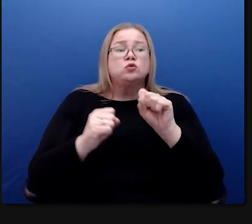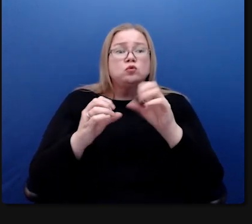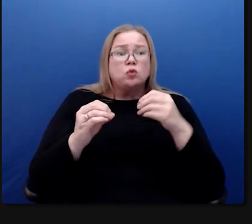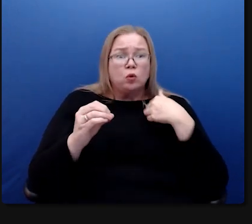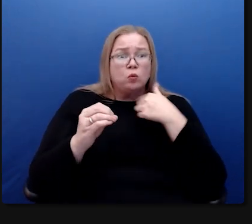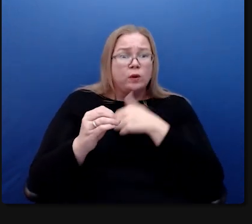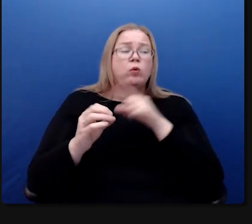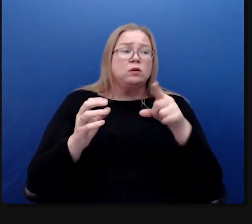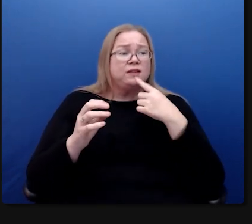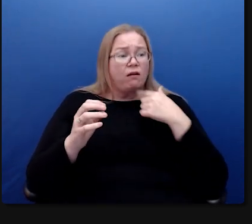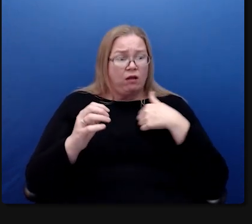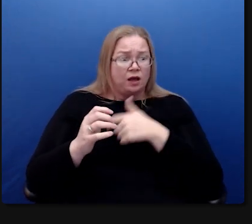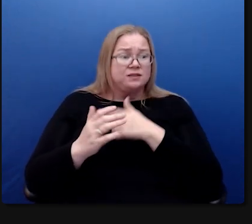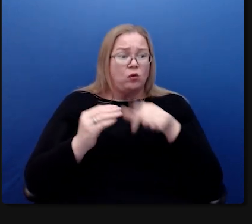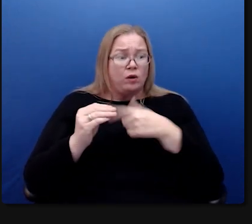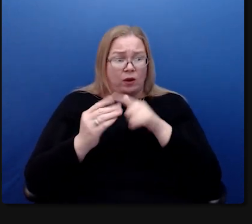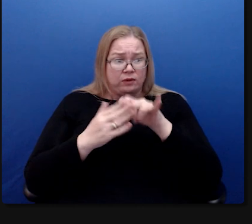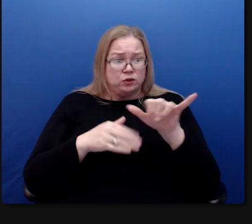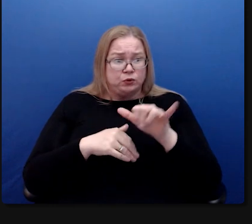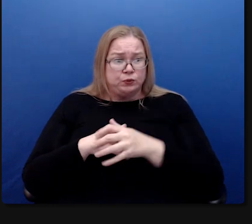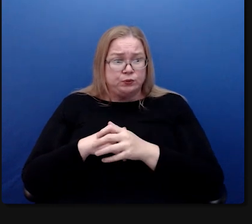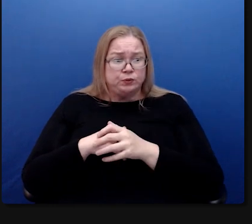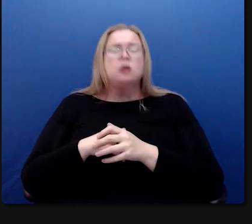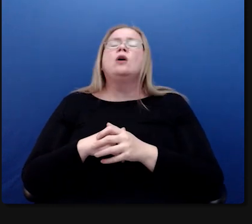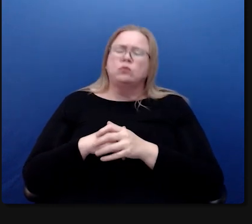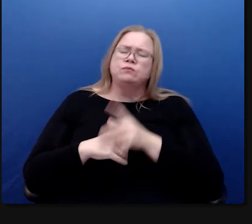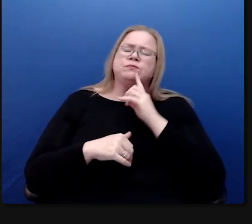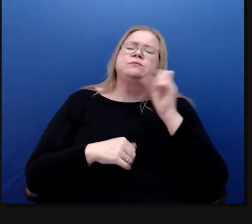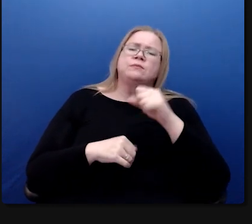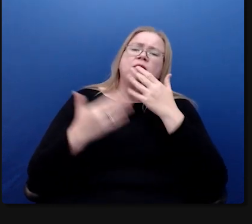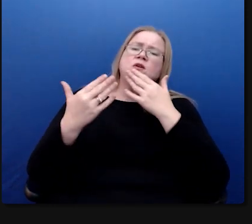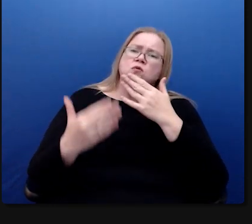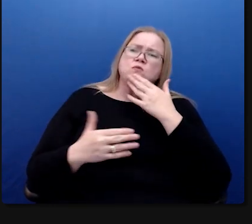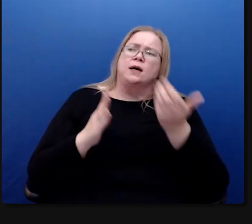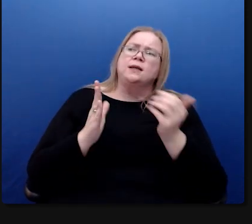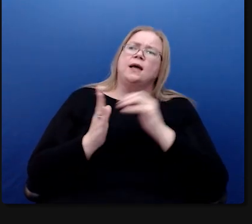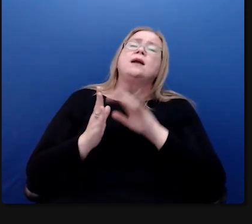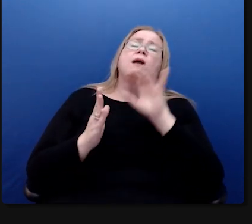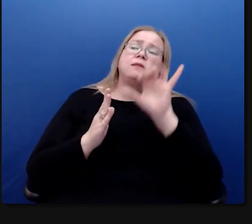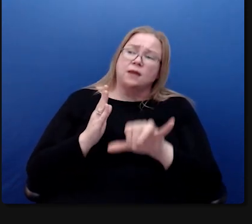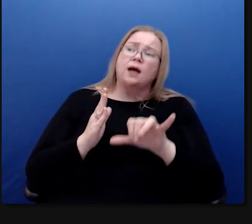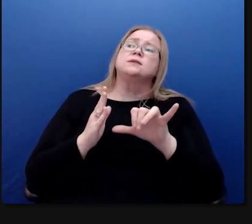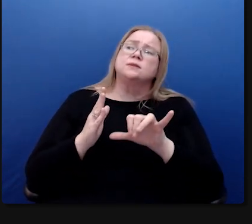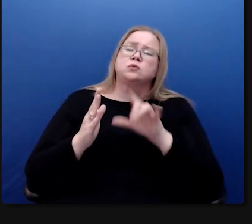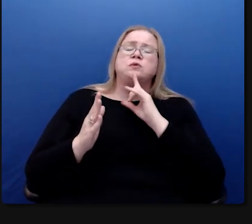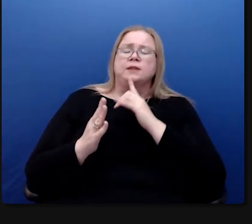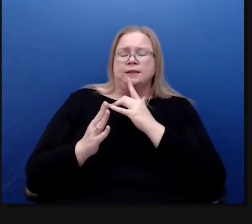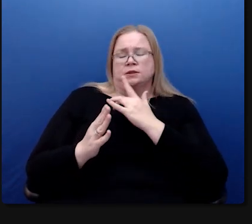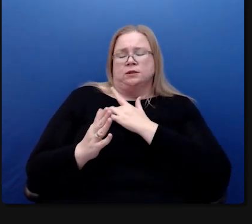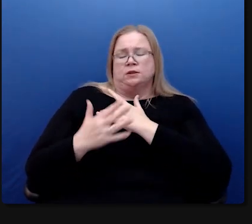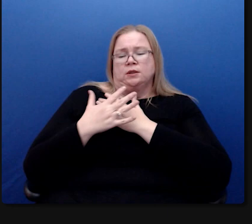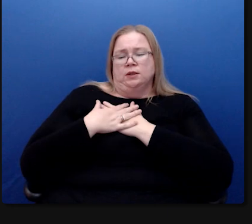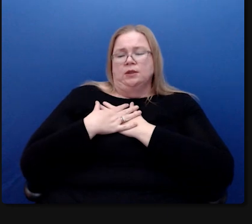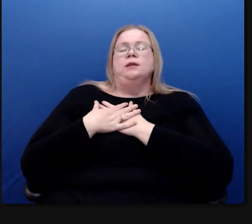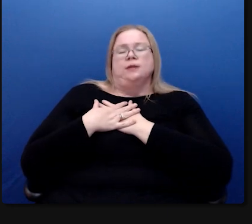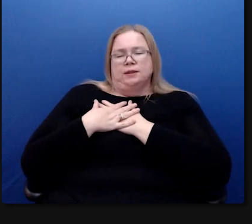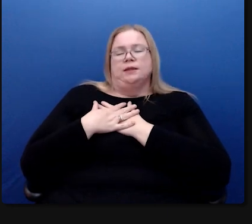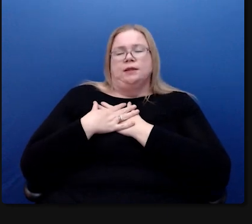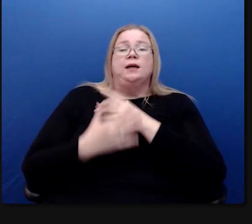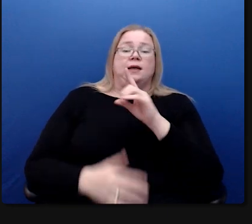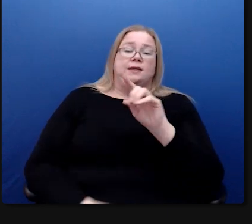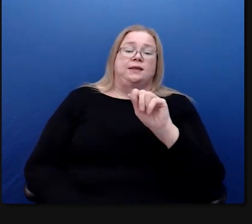scale challenges and needs, especially when it comes to latency and all that fun stuff? Yeah, for sure. Thanks, Carlos, again. So